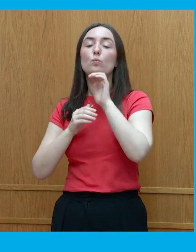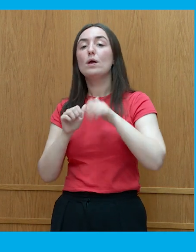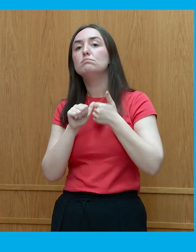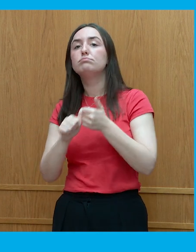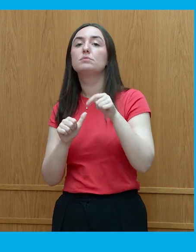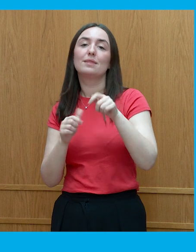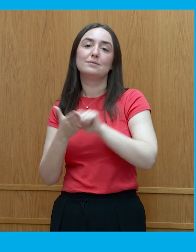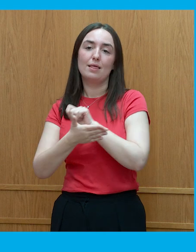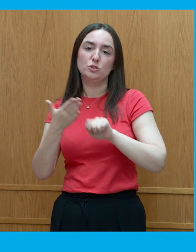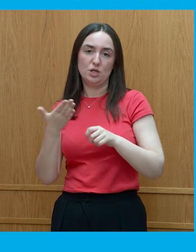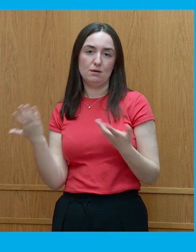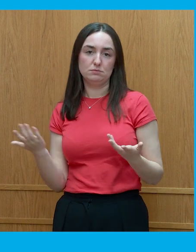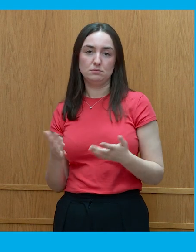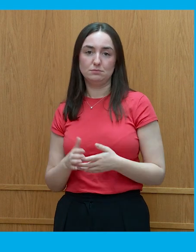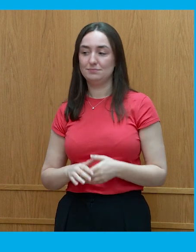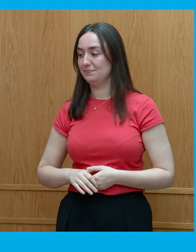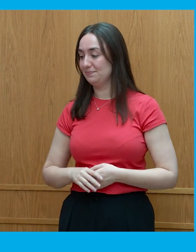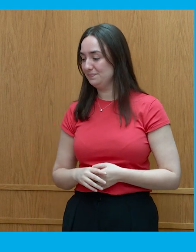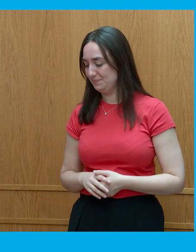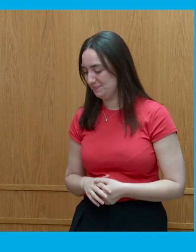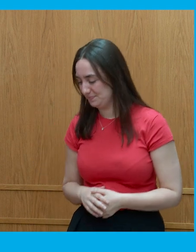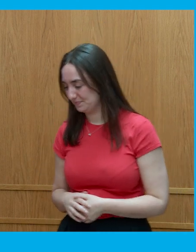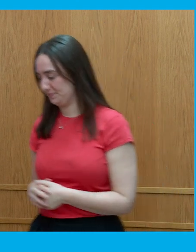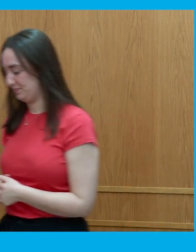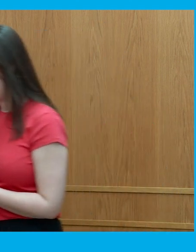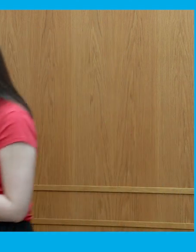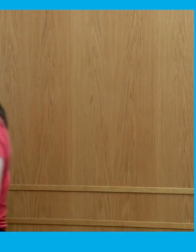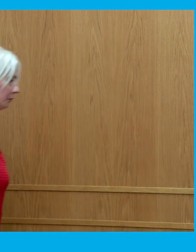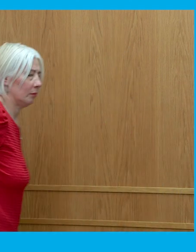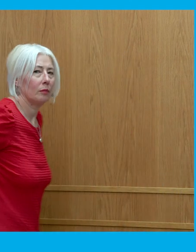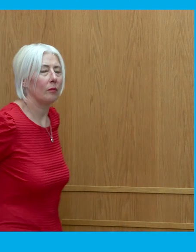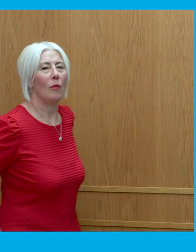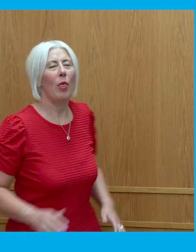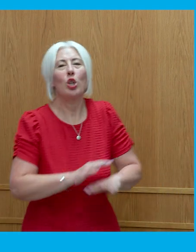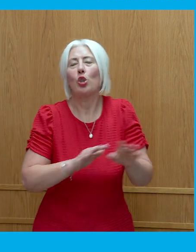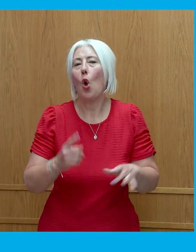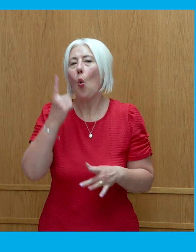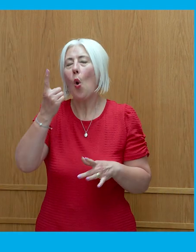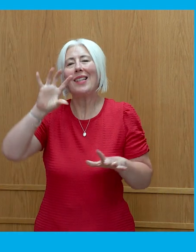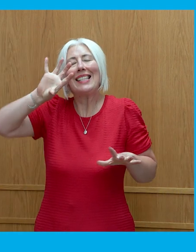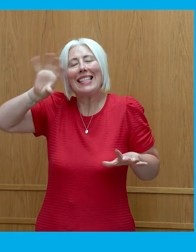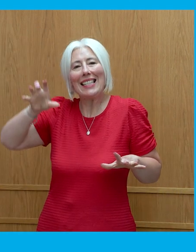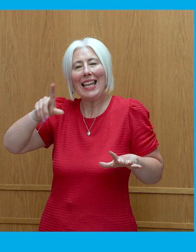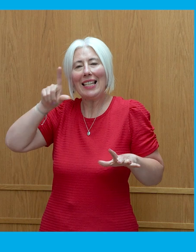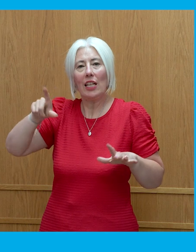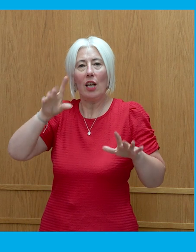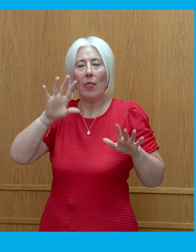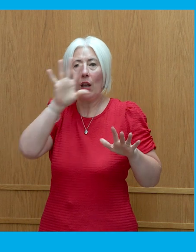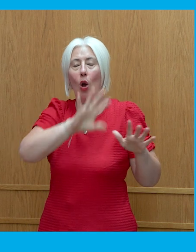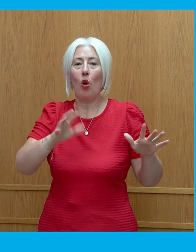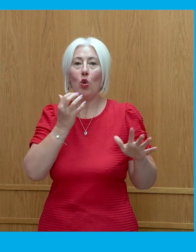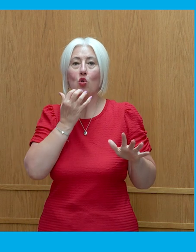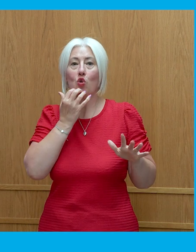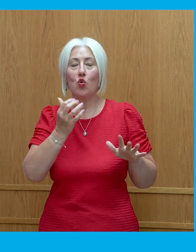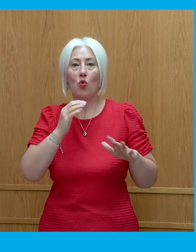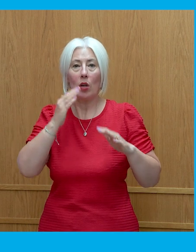economy, not the economy exactly. There's no one state. I mean, let's be clear. You add up the entirety of the Jewish and Muslim